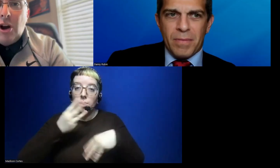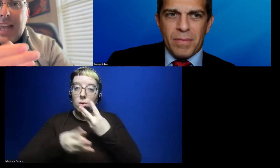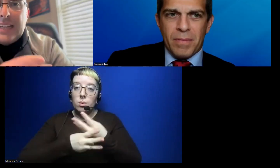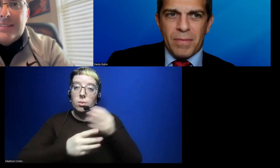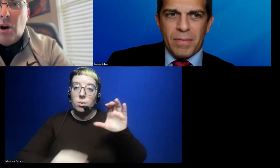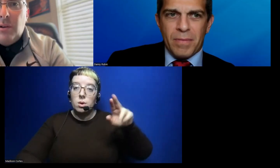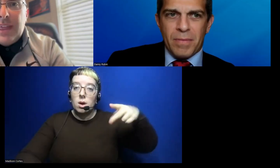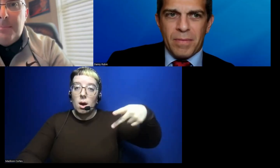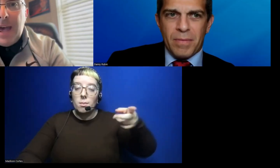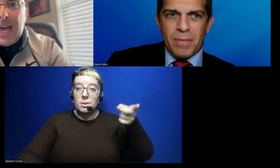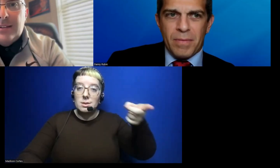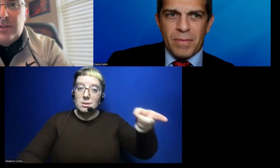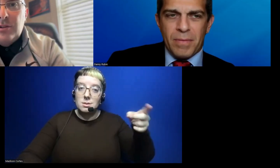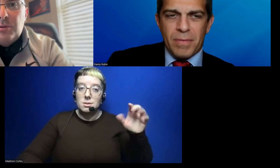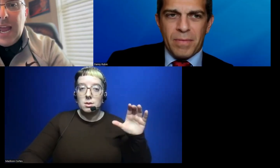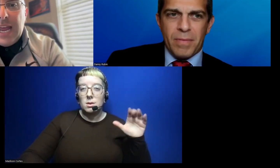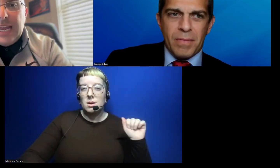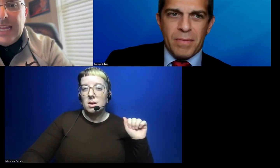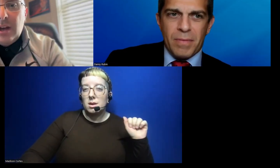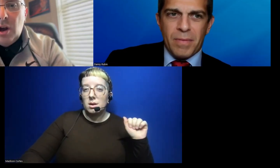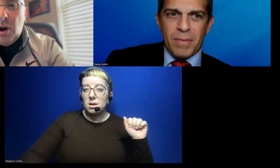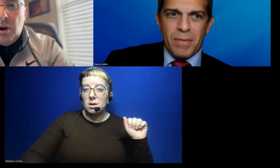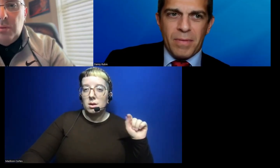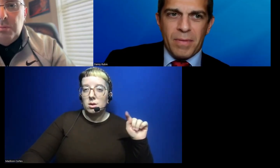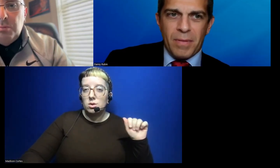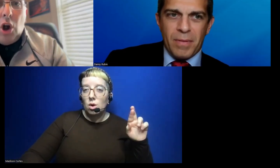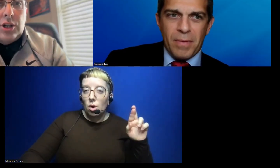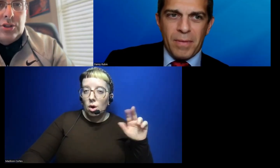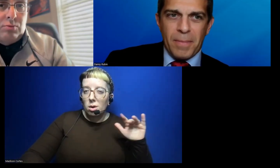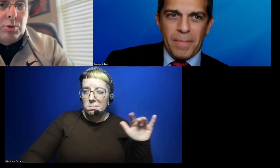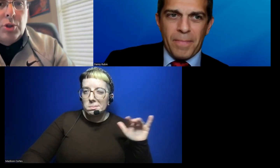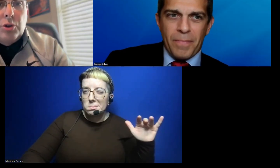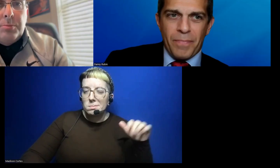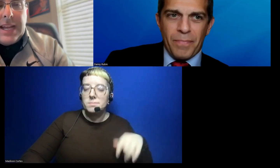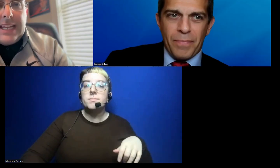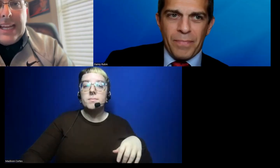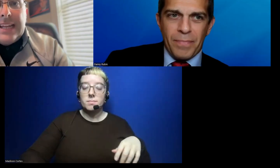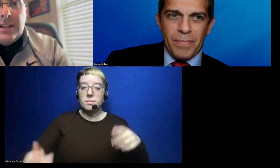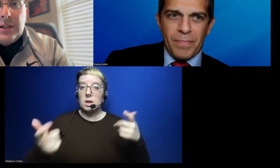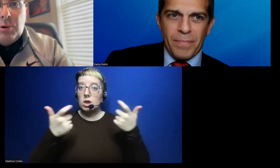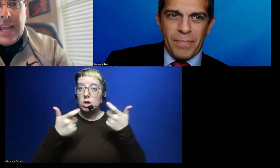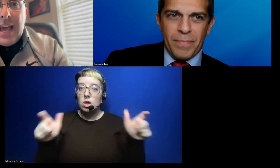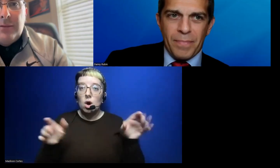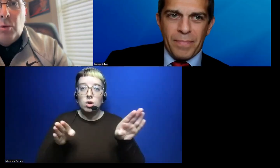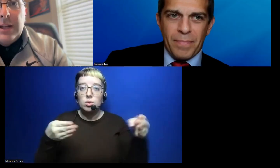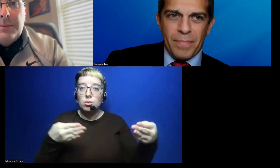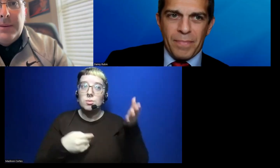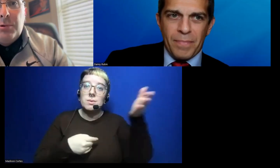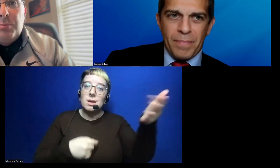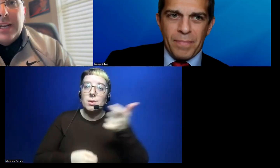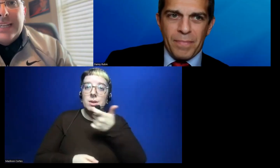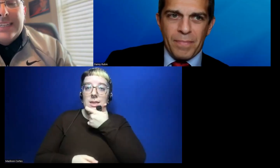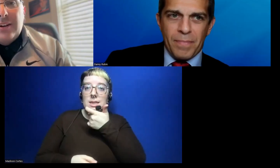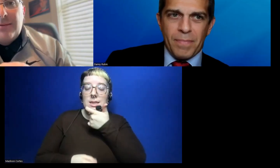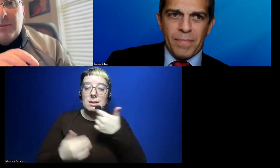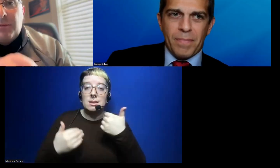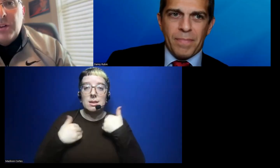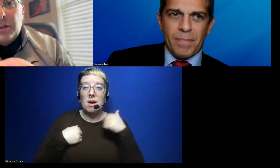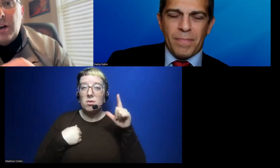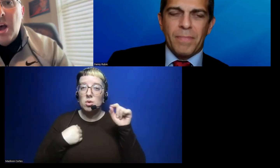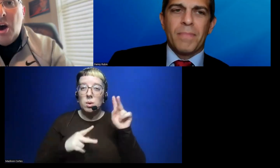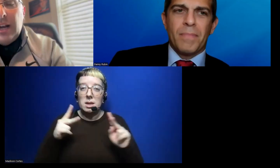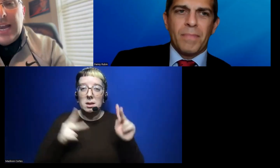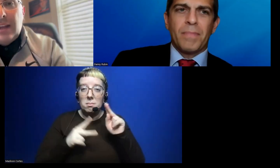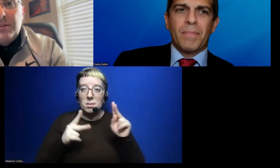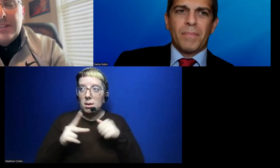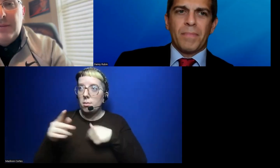then broadcast all of that back to a large room in England where they have 20 people breaking it down even